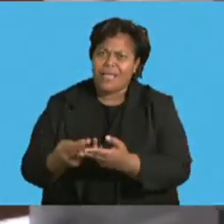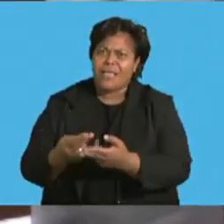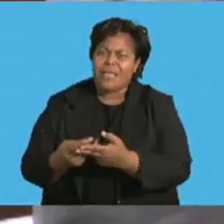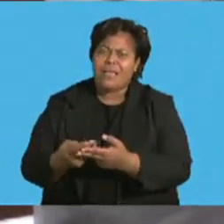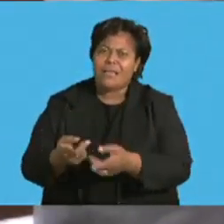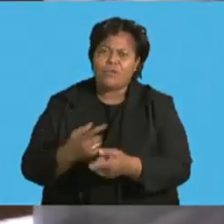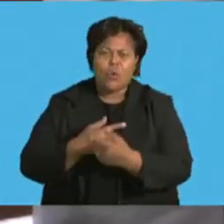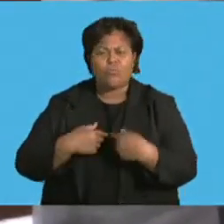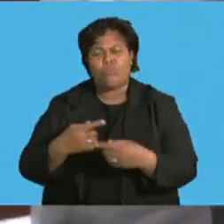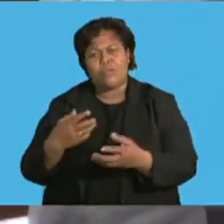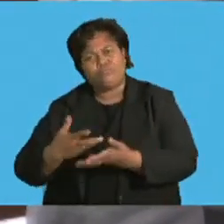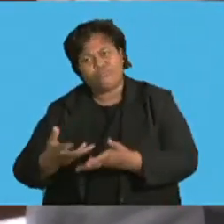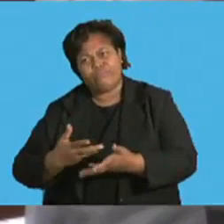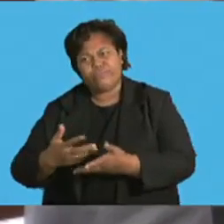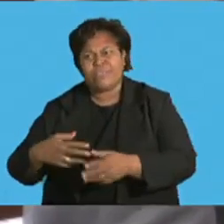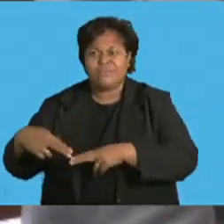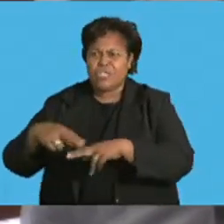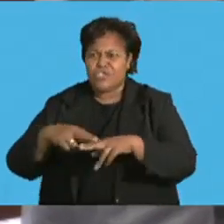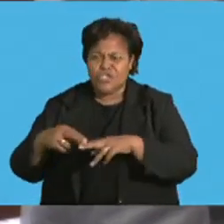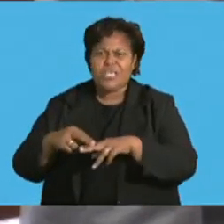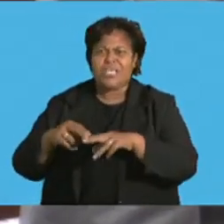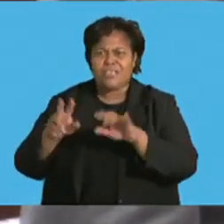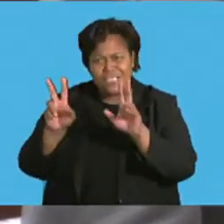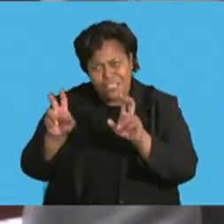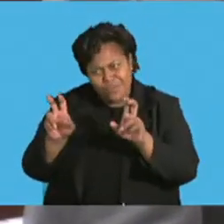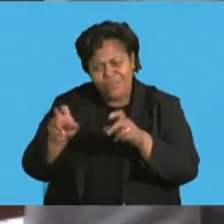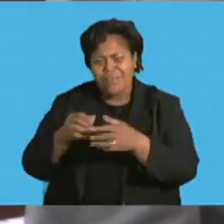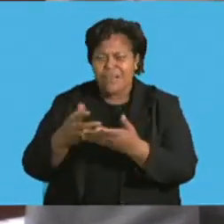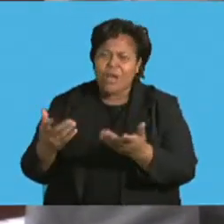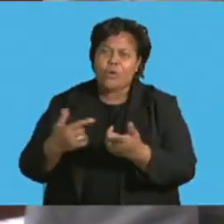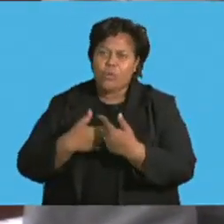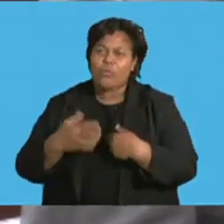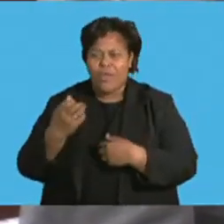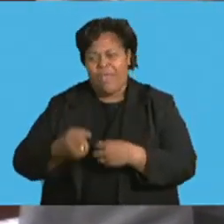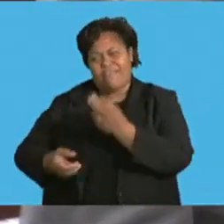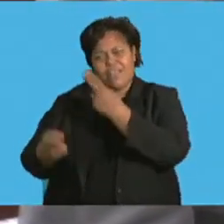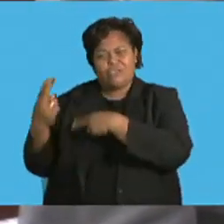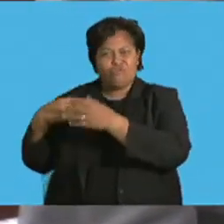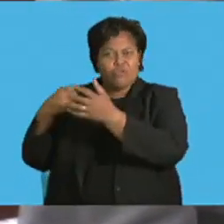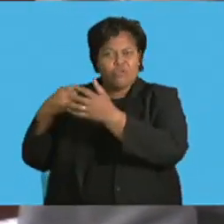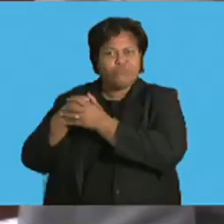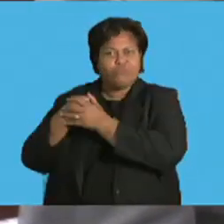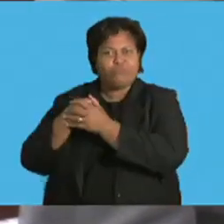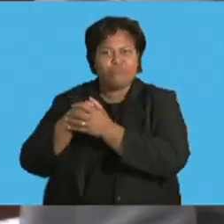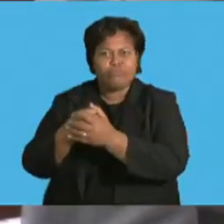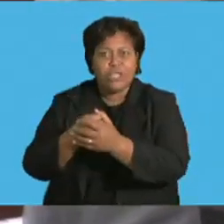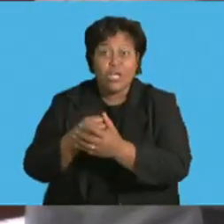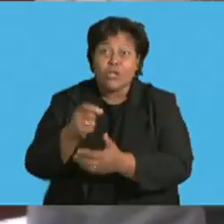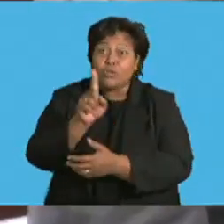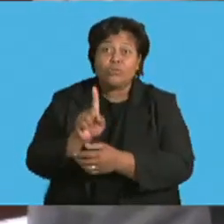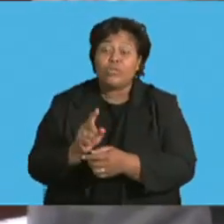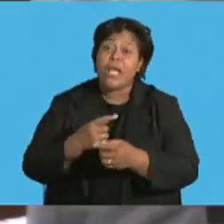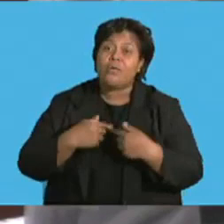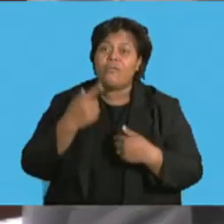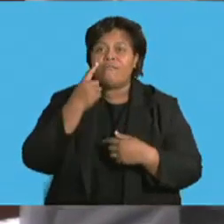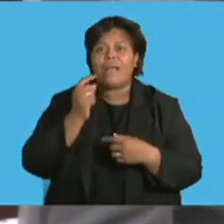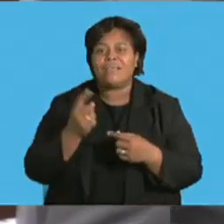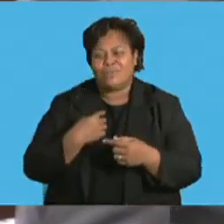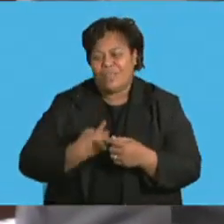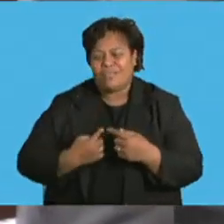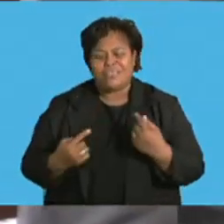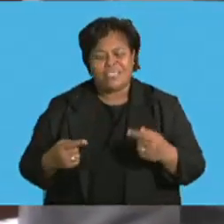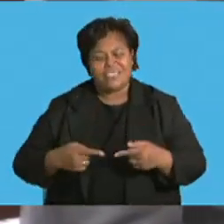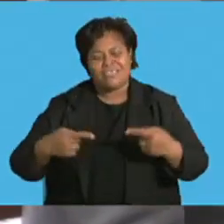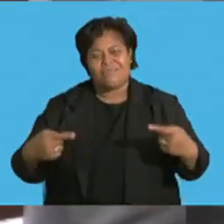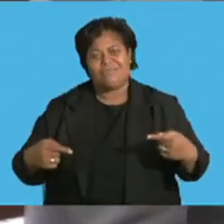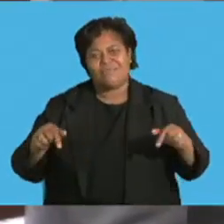we brought about in Fiji. We have a history. Today, we find ourselves on different sides of